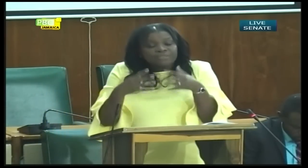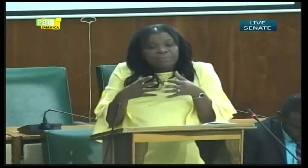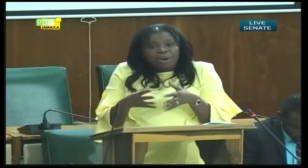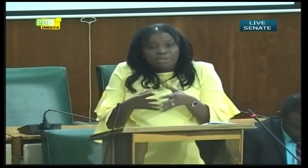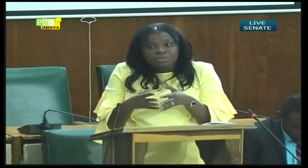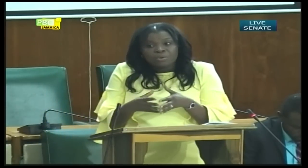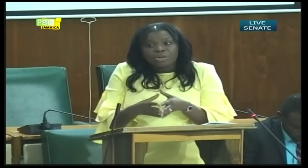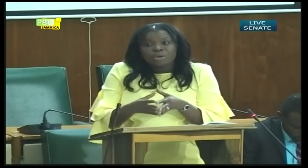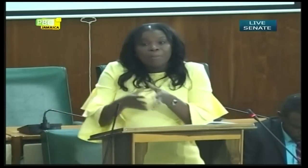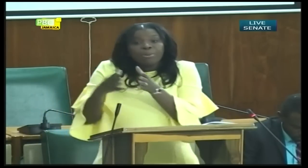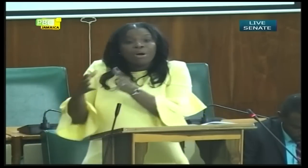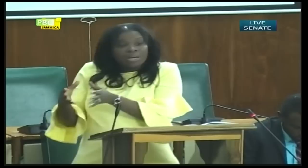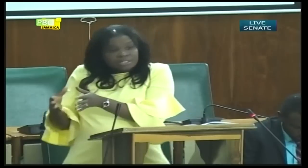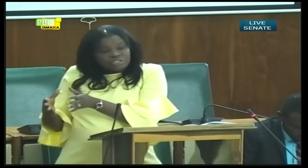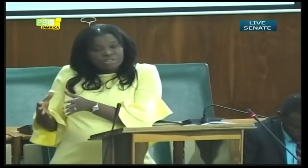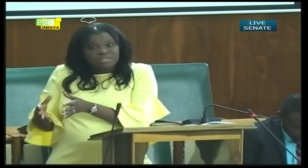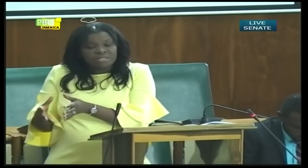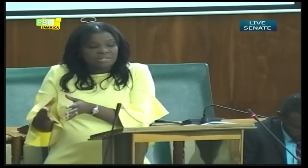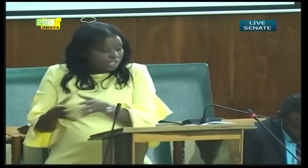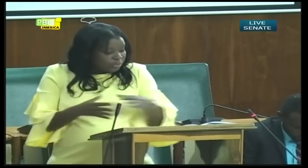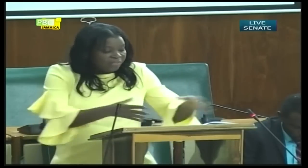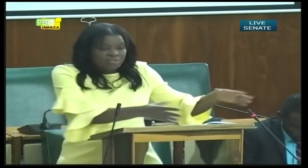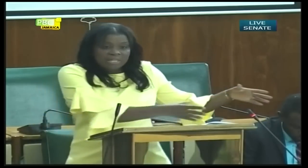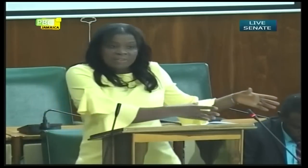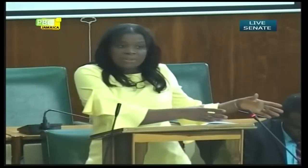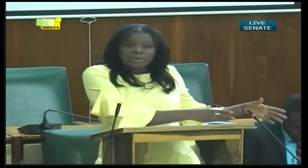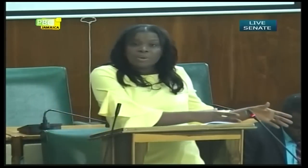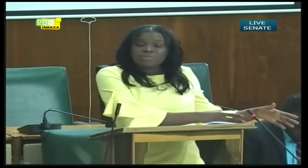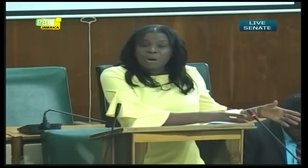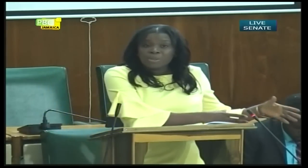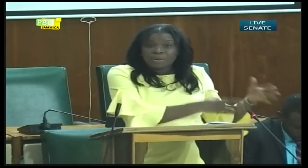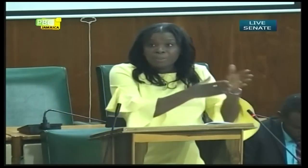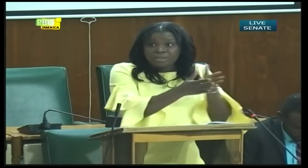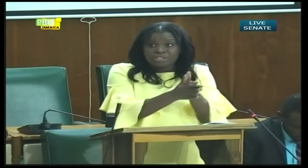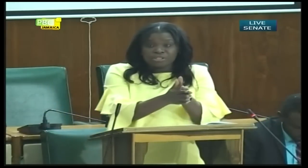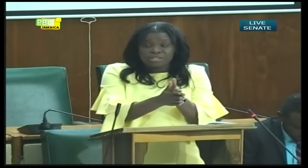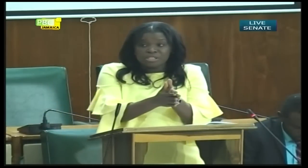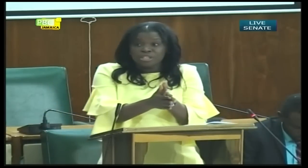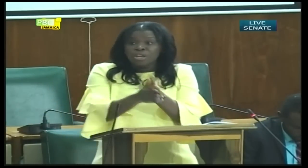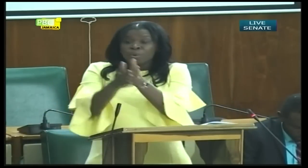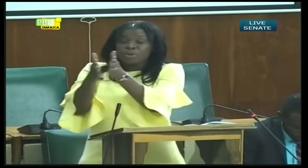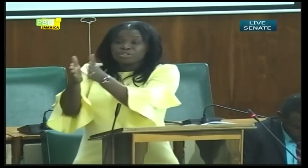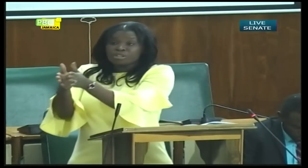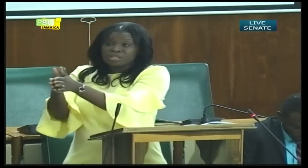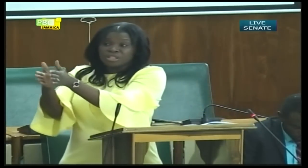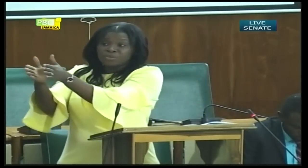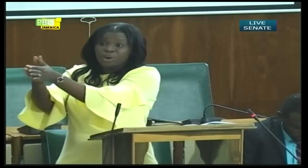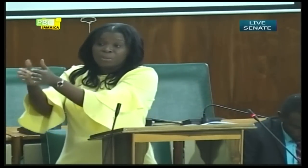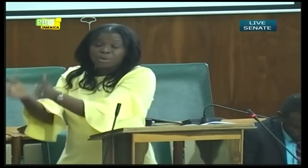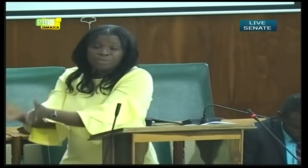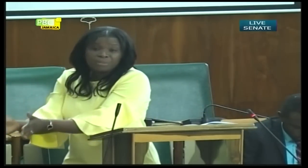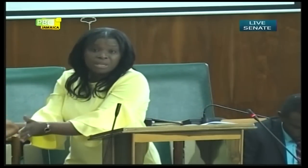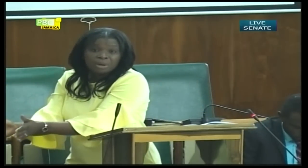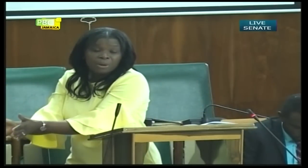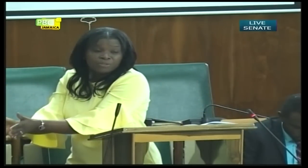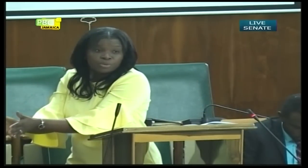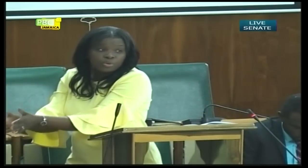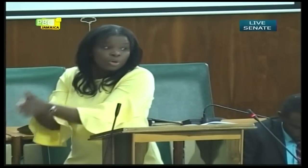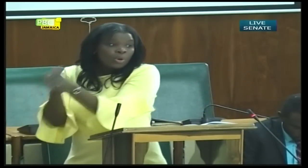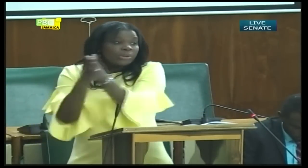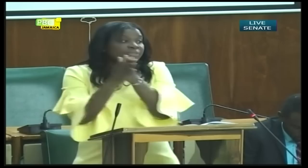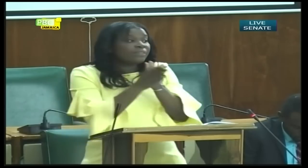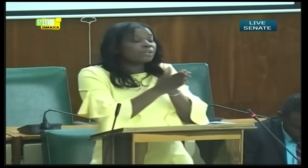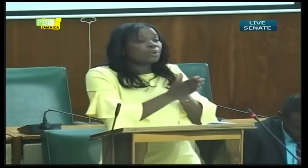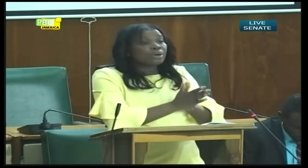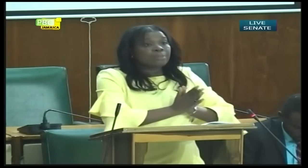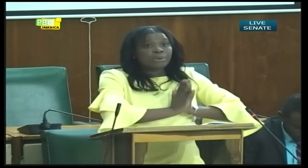give the power to the court to appoint a trustee, because we have already given the court power to appoint a trustee where the trustees fall below the minimum of 2.